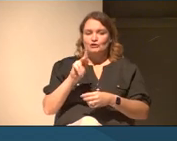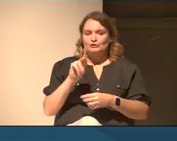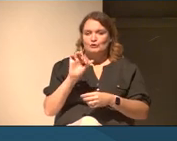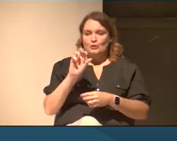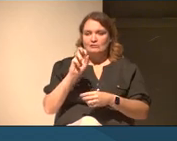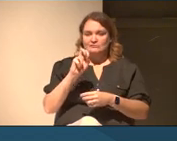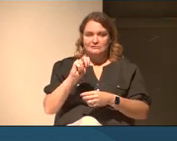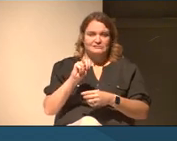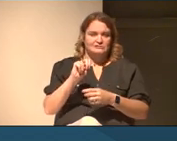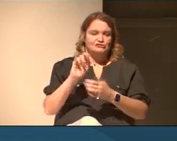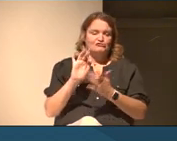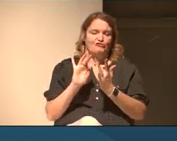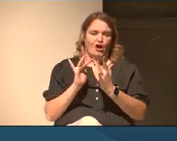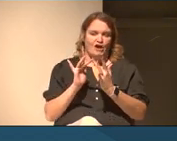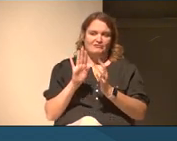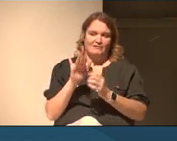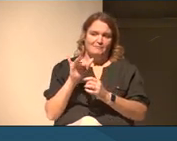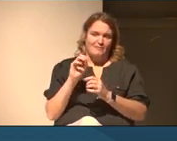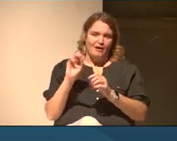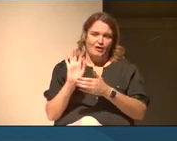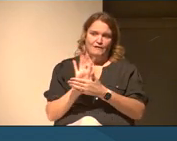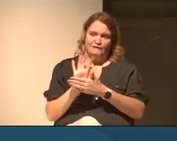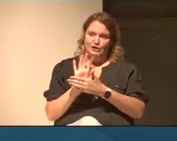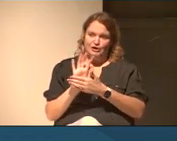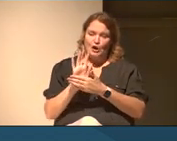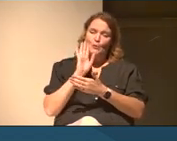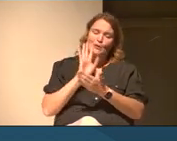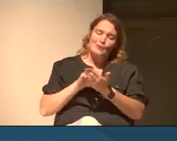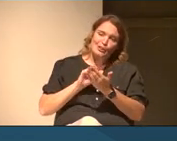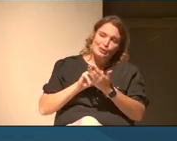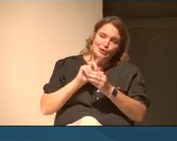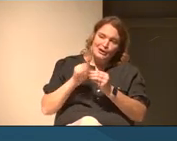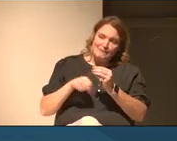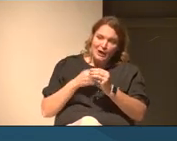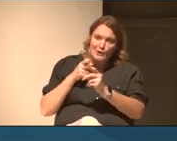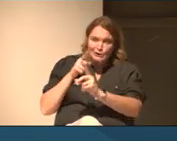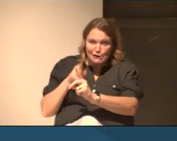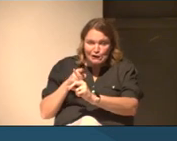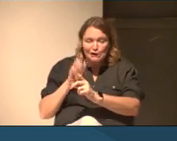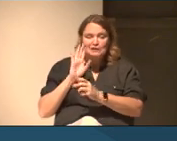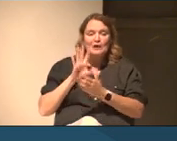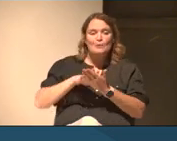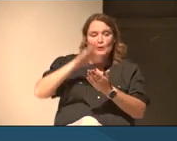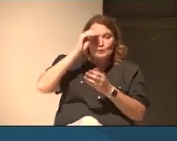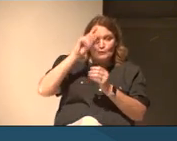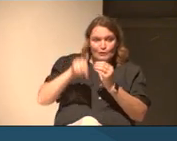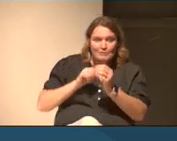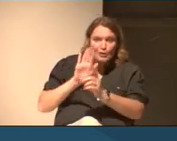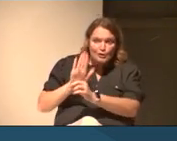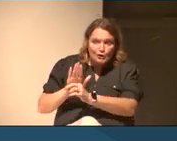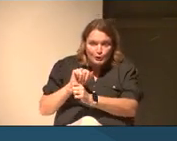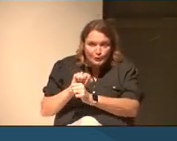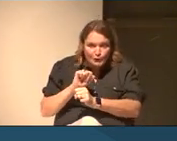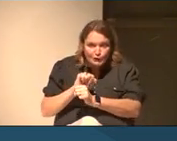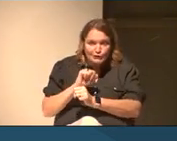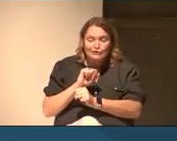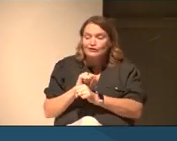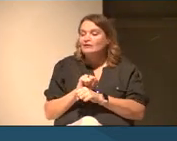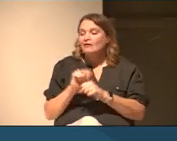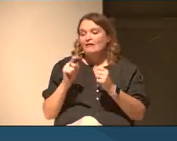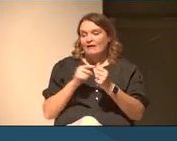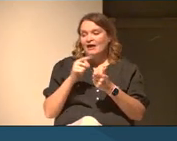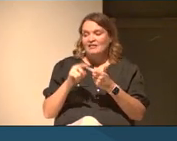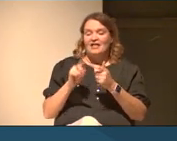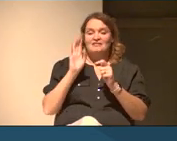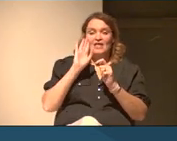online biographical video. Well, they'll learn a little bit about her, they'll learn a little bit about her work, and they'll also be introduced to the